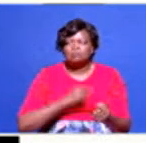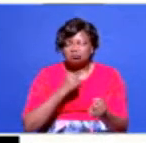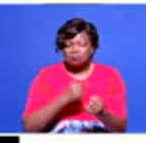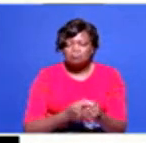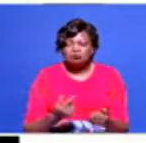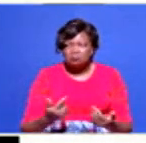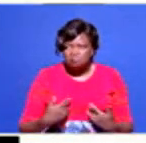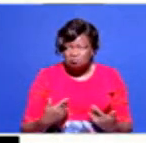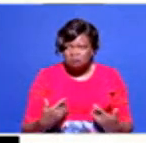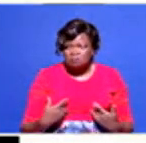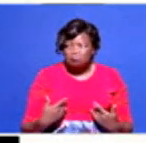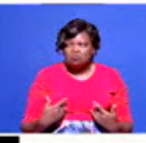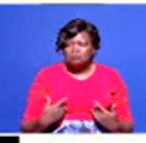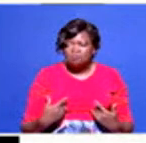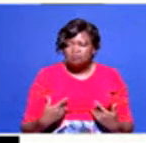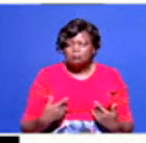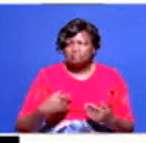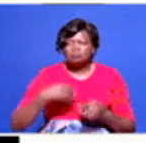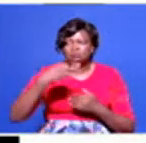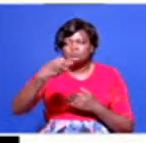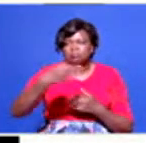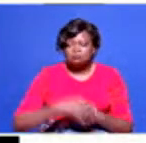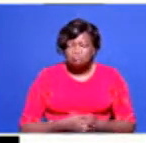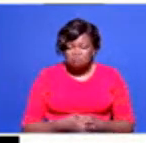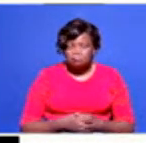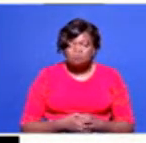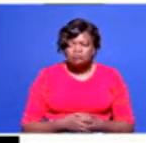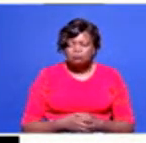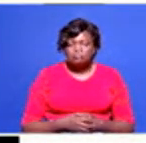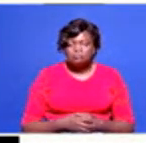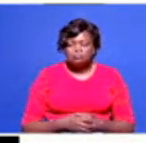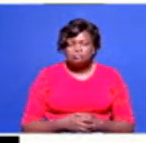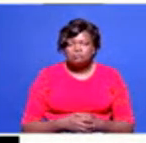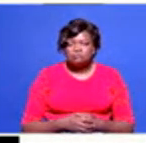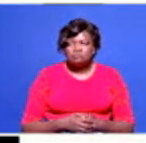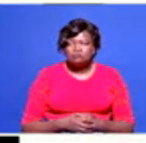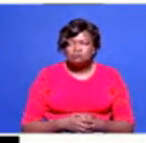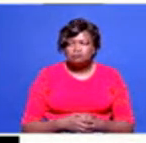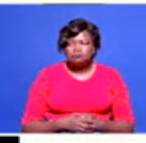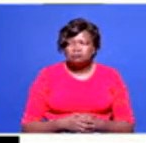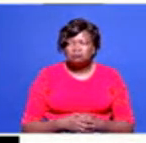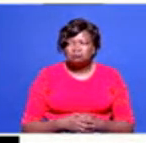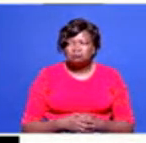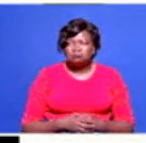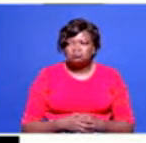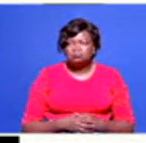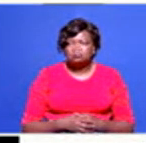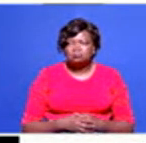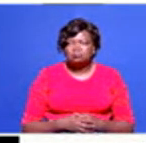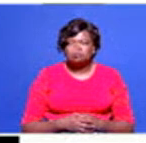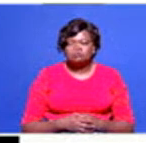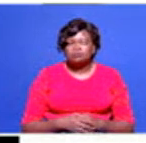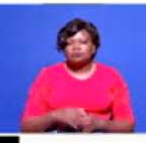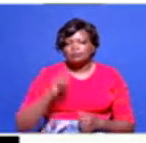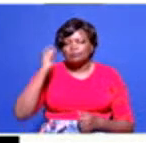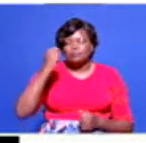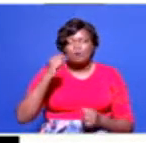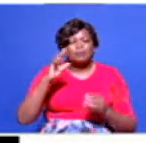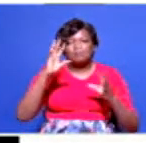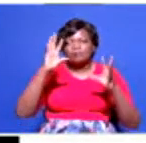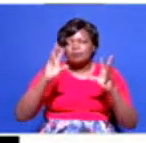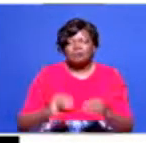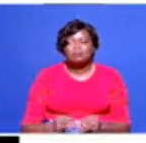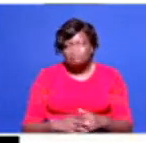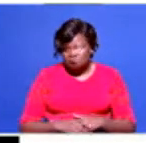and abound in grace in the days ahead. Be still, Kenya. Kijana